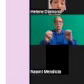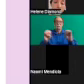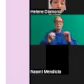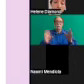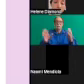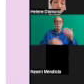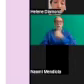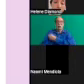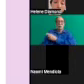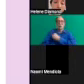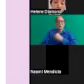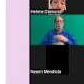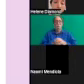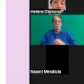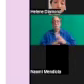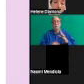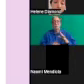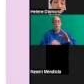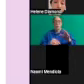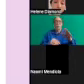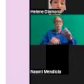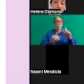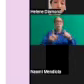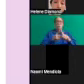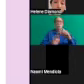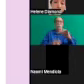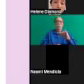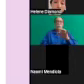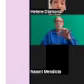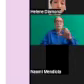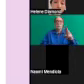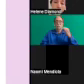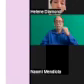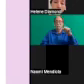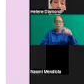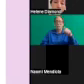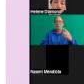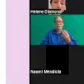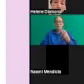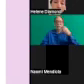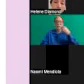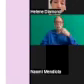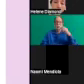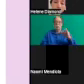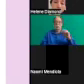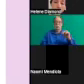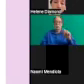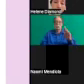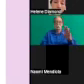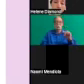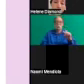to waive going to the ICU should you need to be intubated, being treated as such just because of a